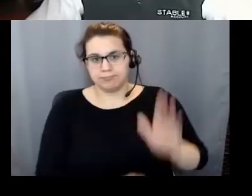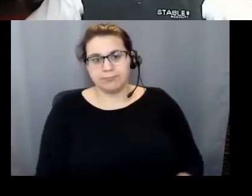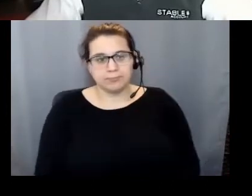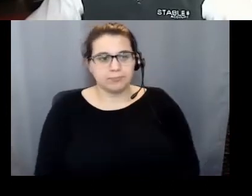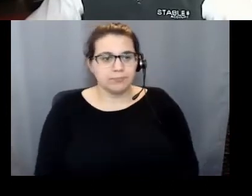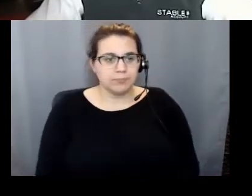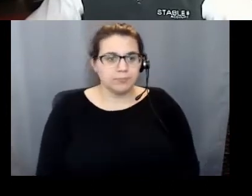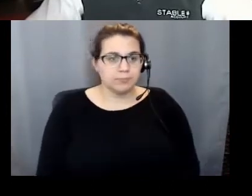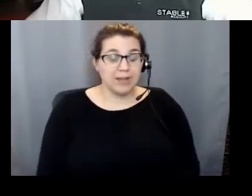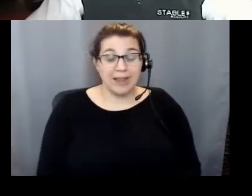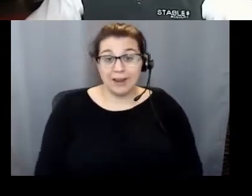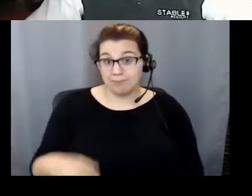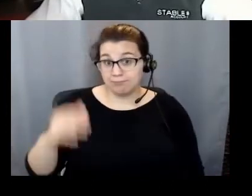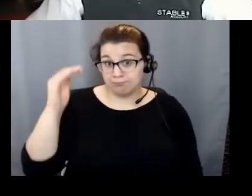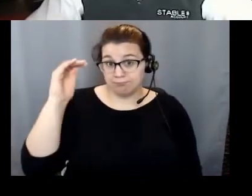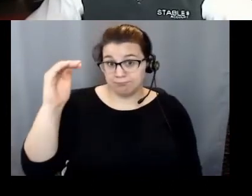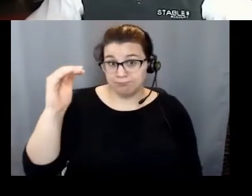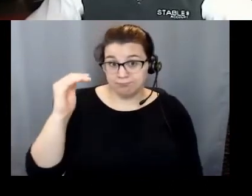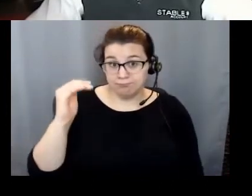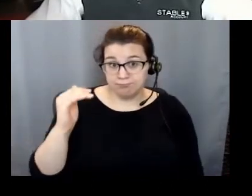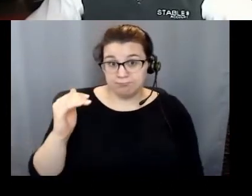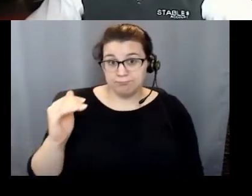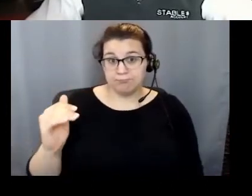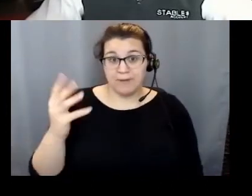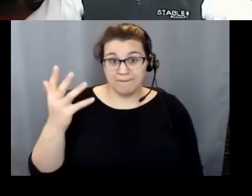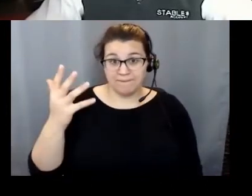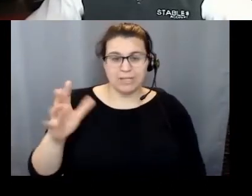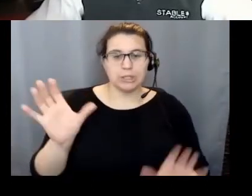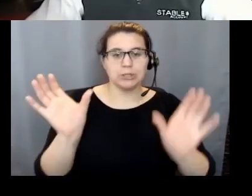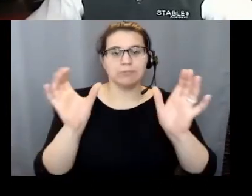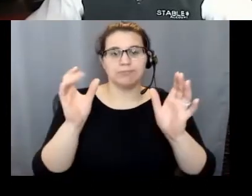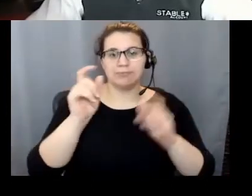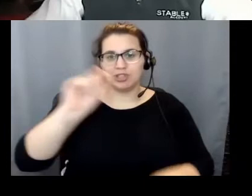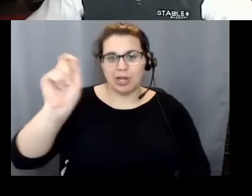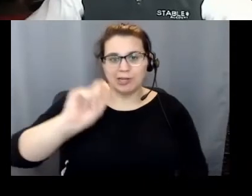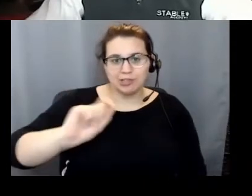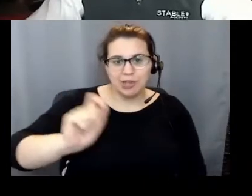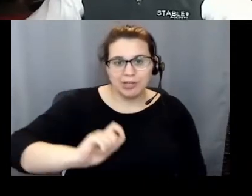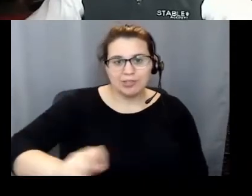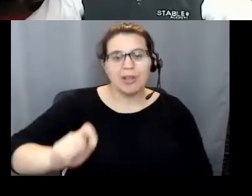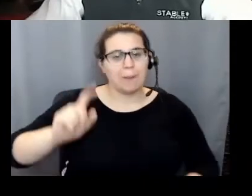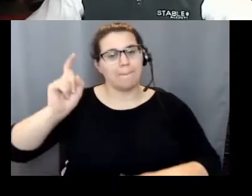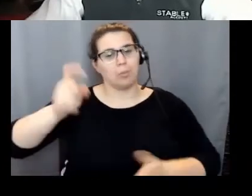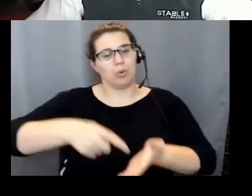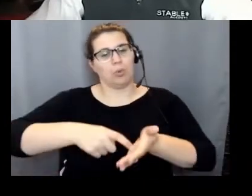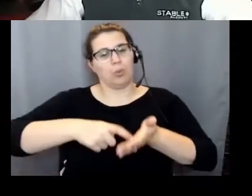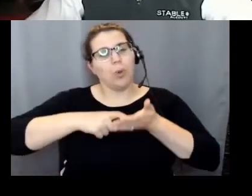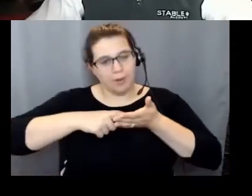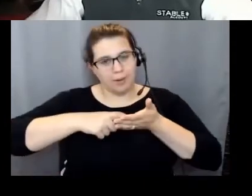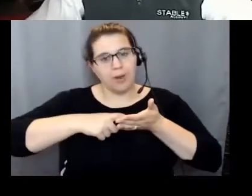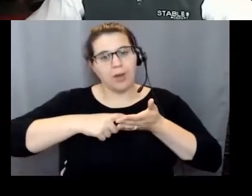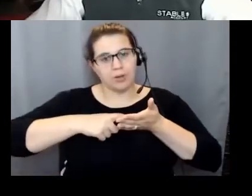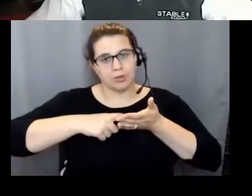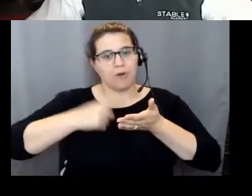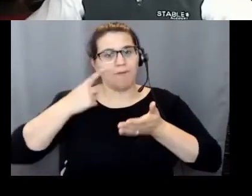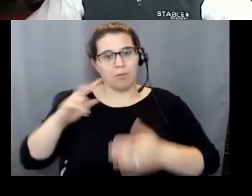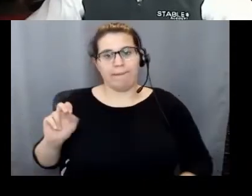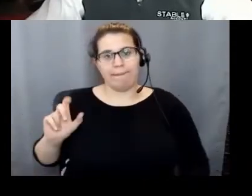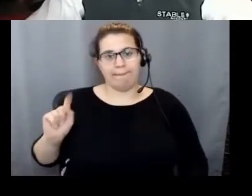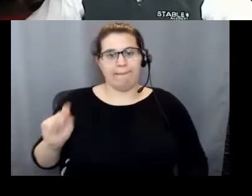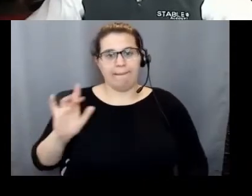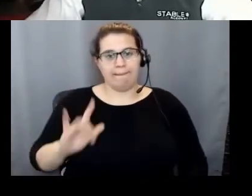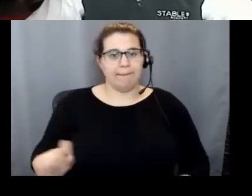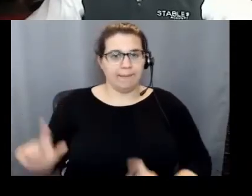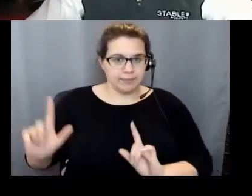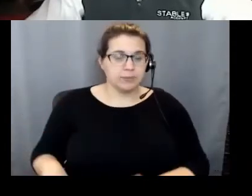input, the last one is these certifications down here, which must be checked in order to have the next box highlighted to